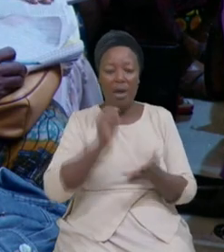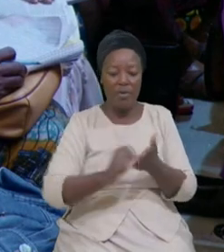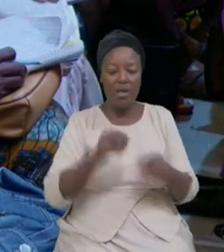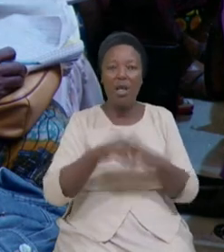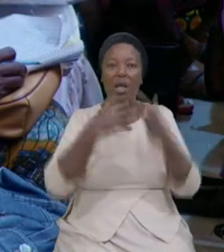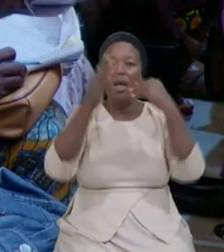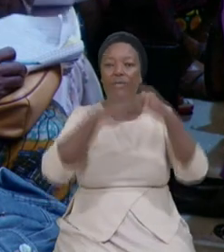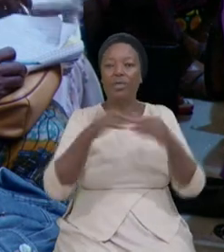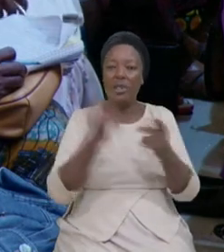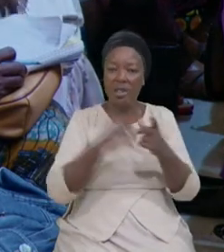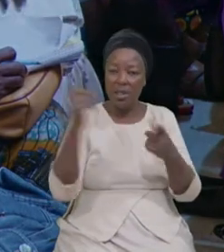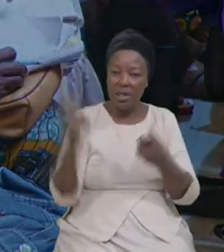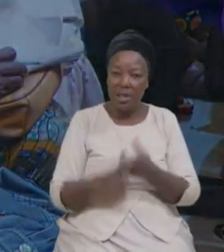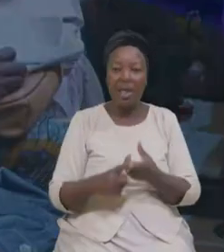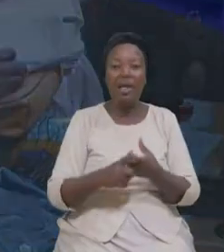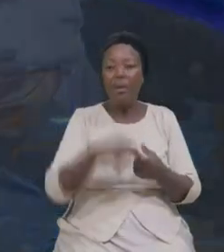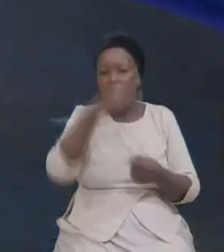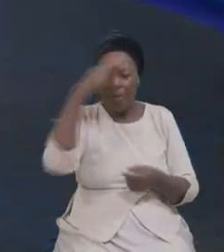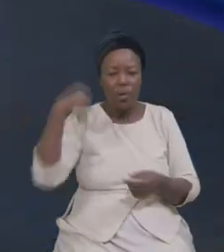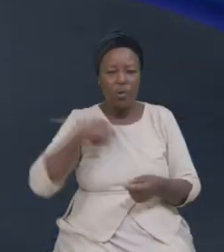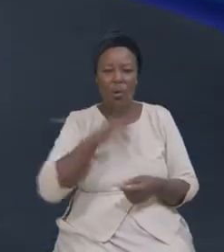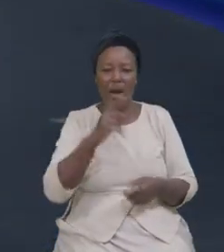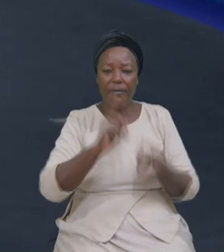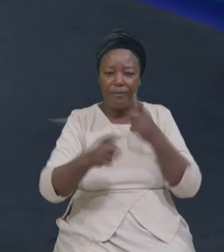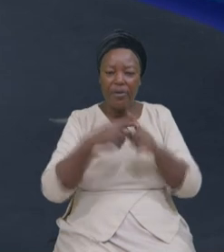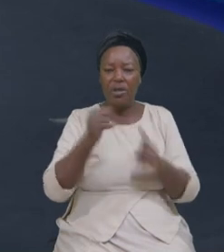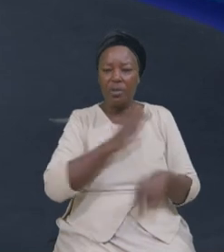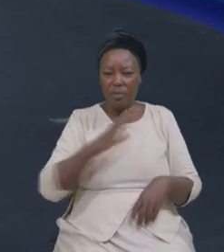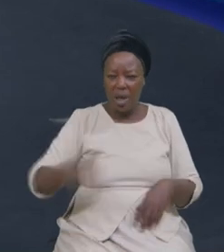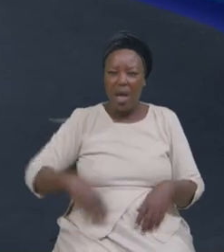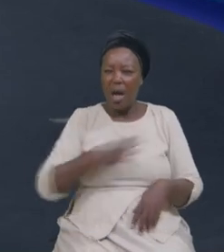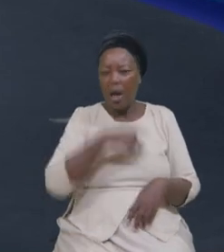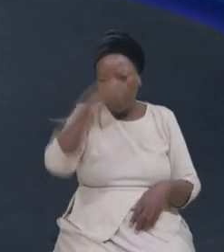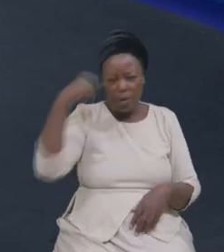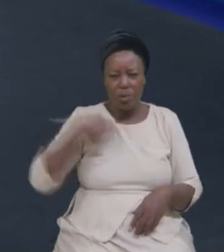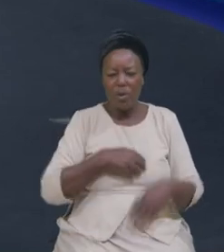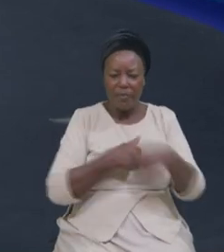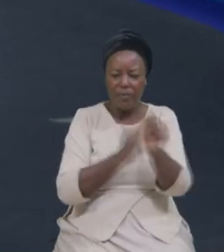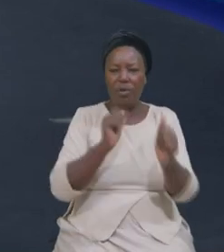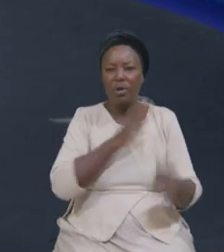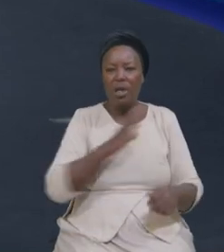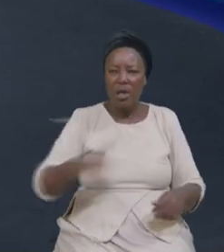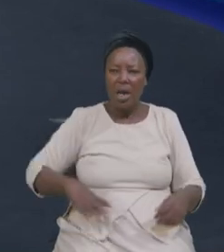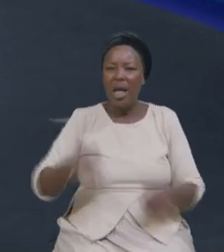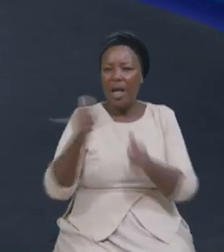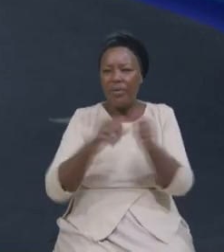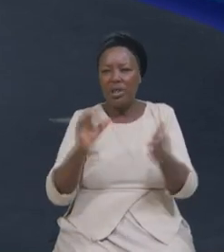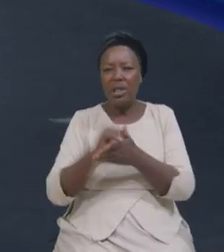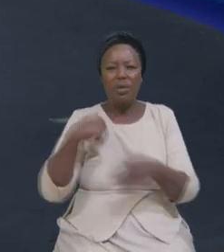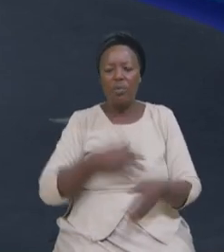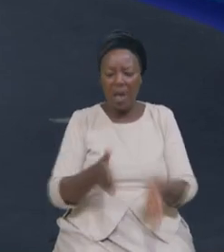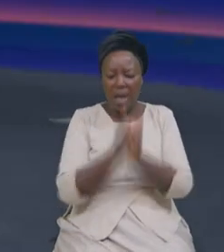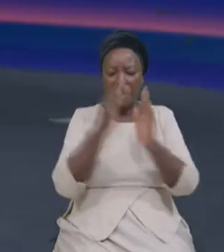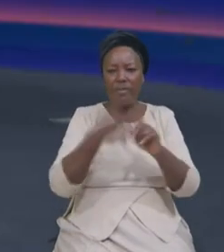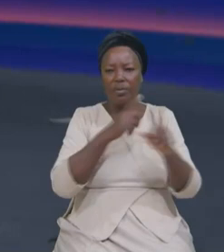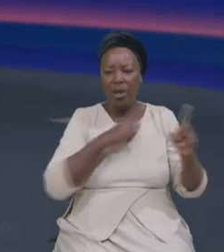friends of Christ. And because we're friends of Christ, everything we ask the Lord